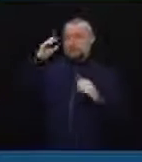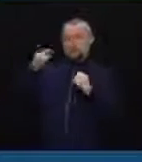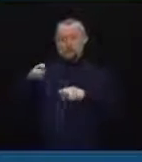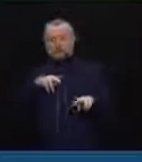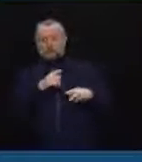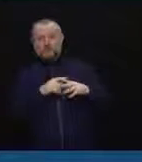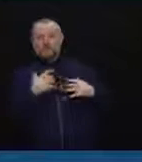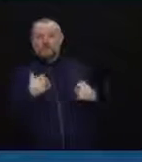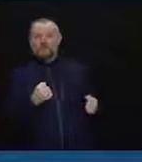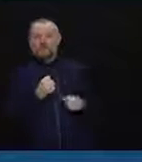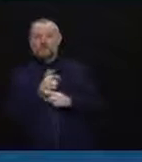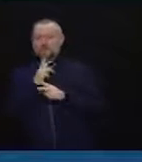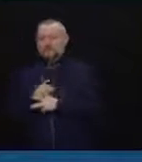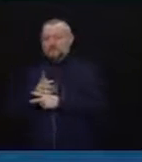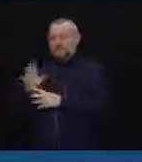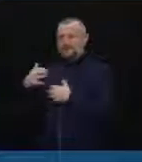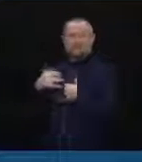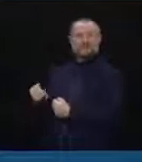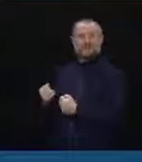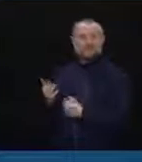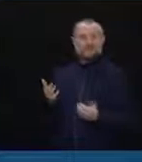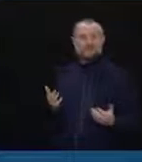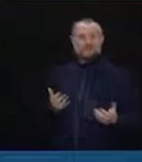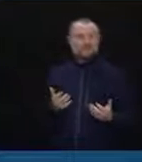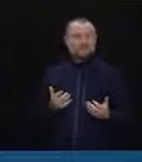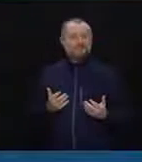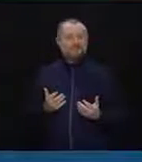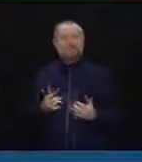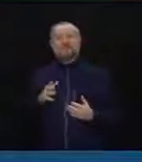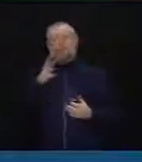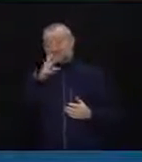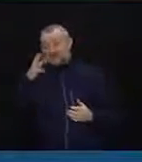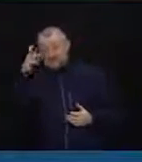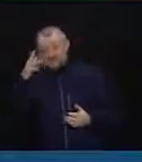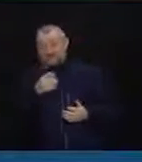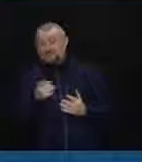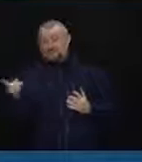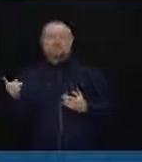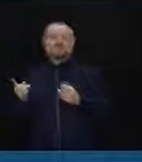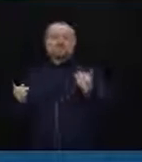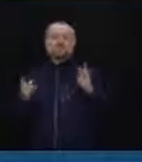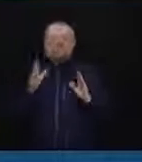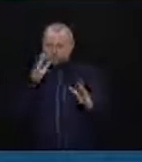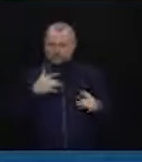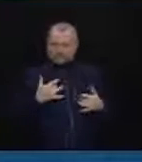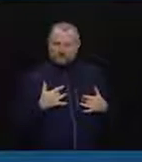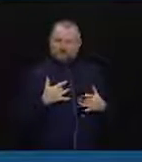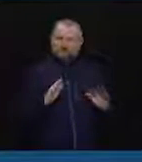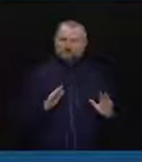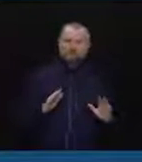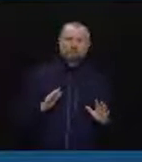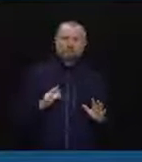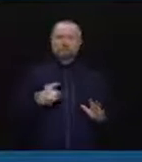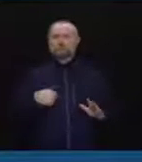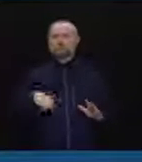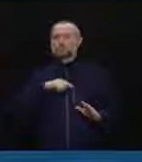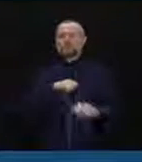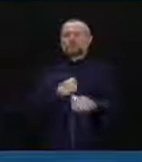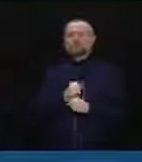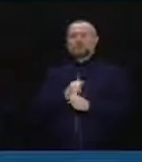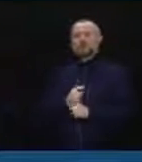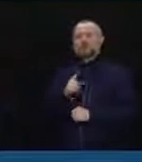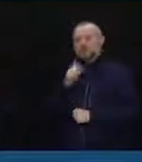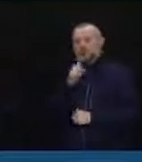of our children. And parents will be reassured to know that we protected them. We made sure they got back to school in the